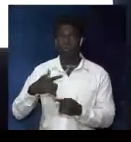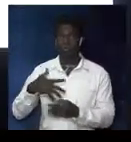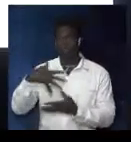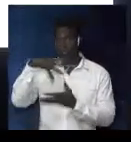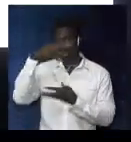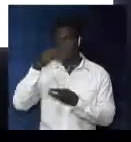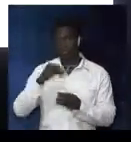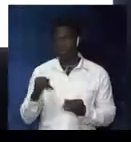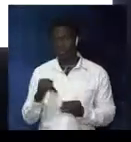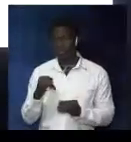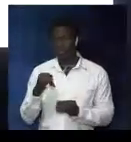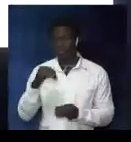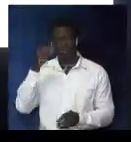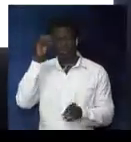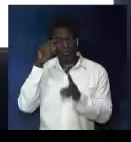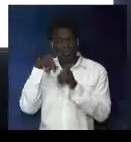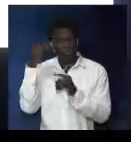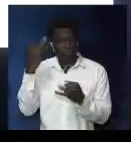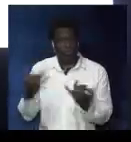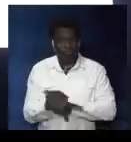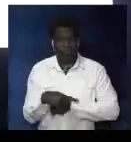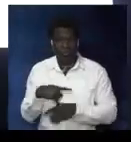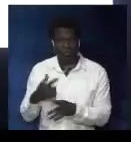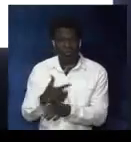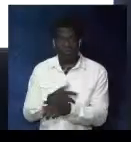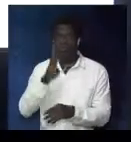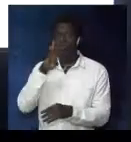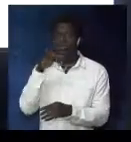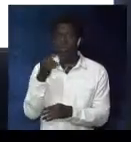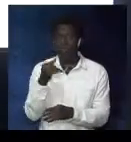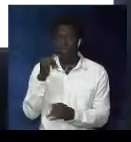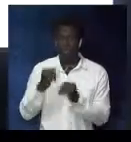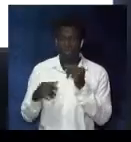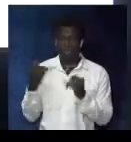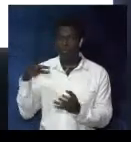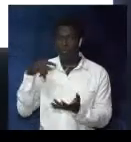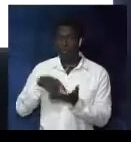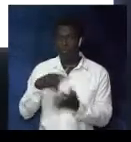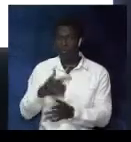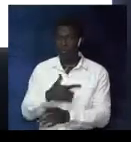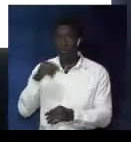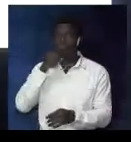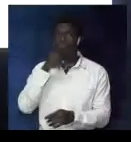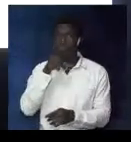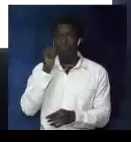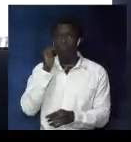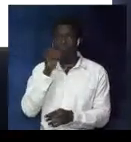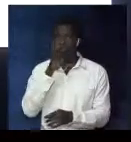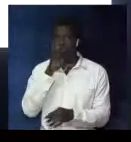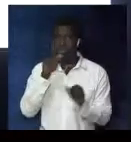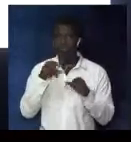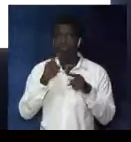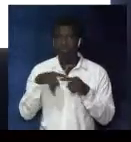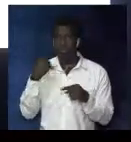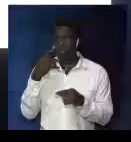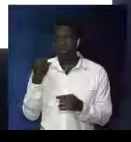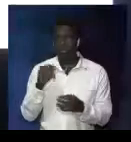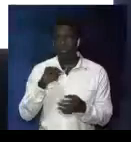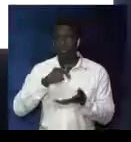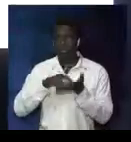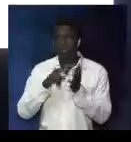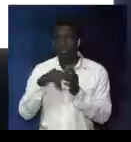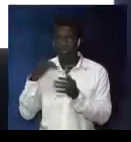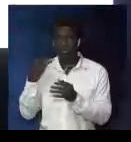objective for the day's lesson. By the end of this lesson, you should be able to say the meaning